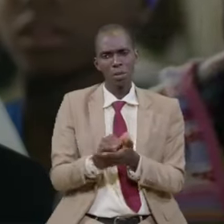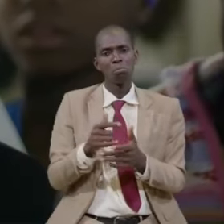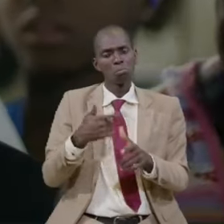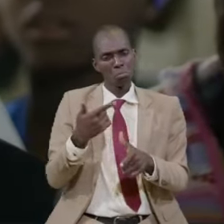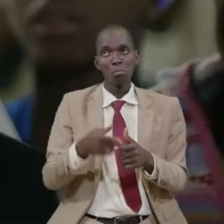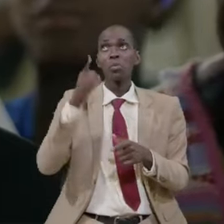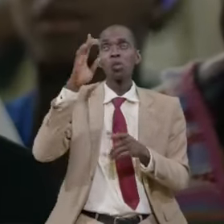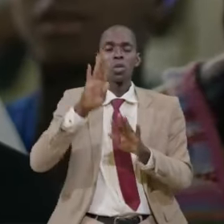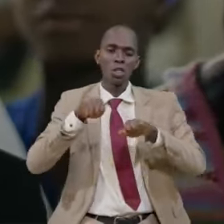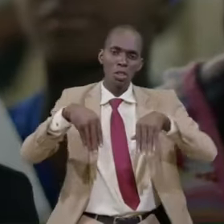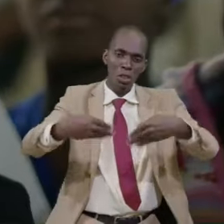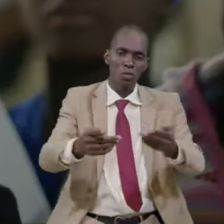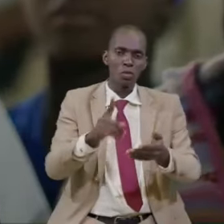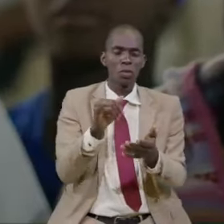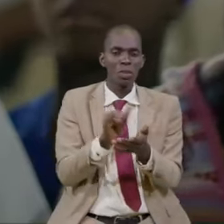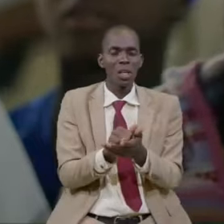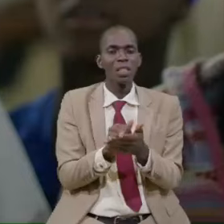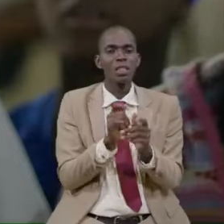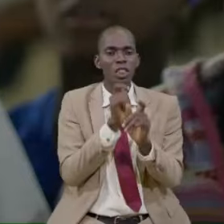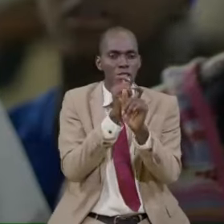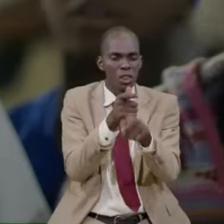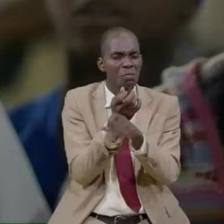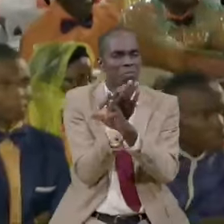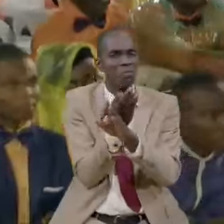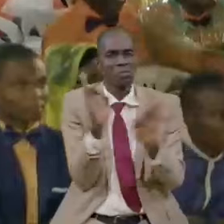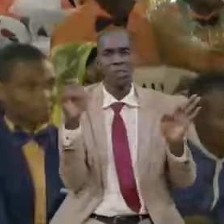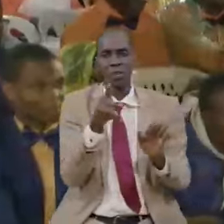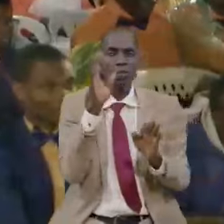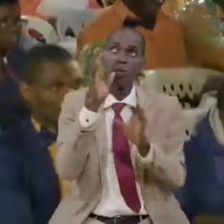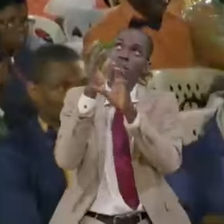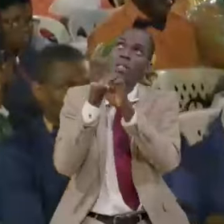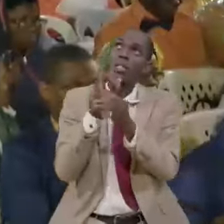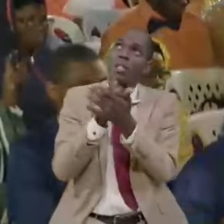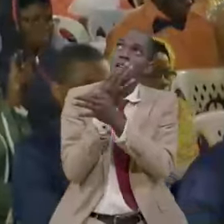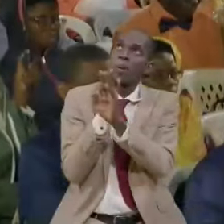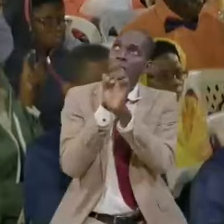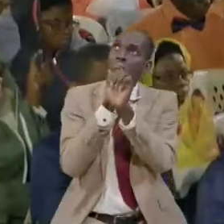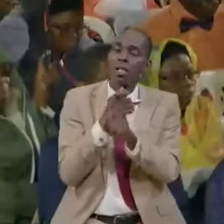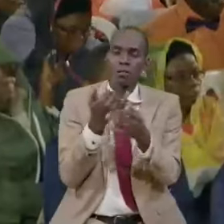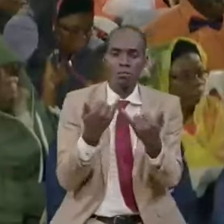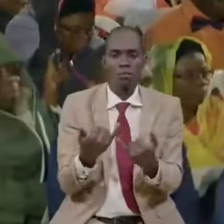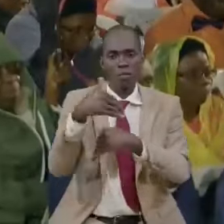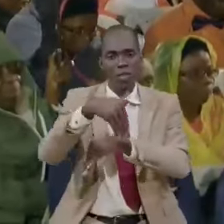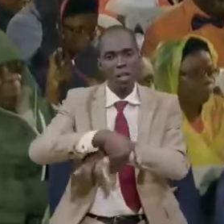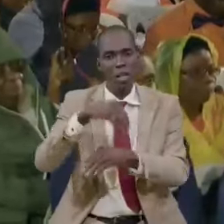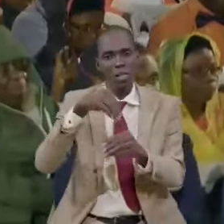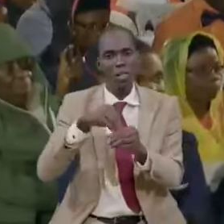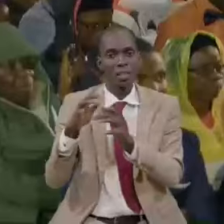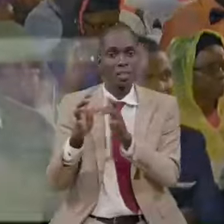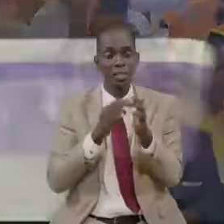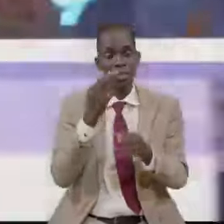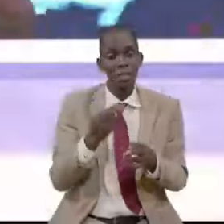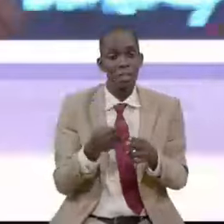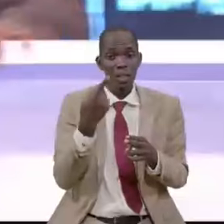tonight. I said you have it tonight. The transformation and the redemption